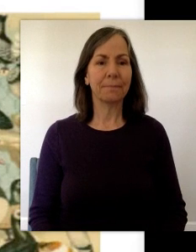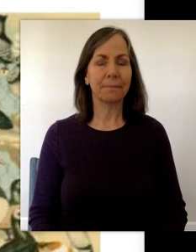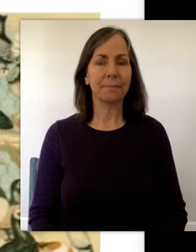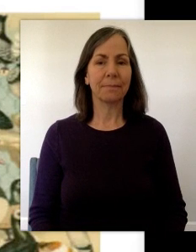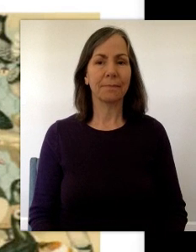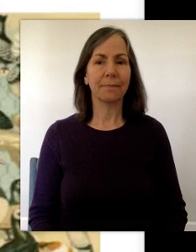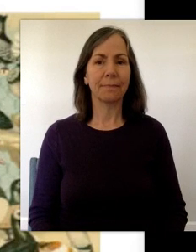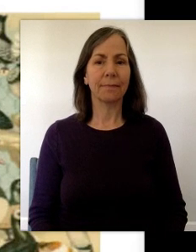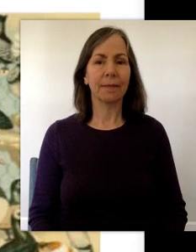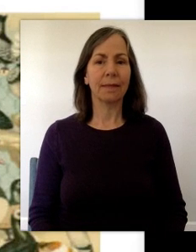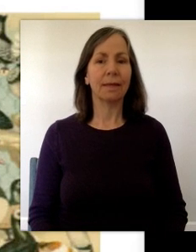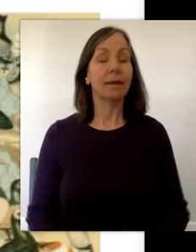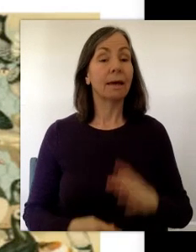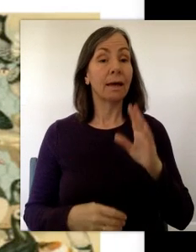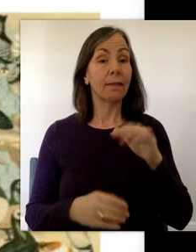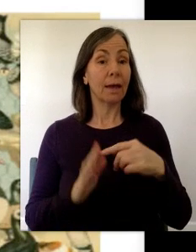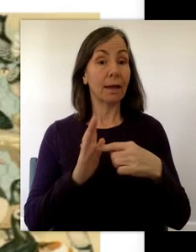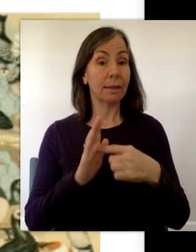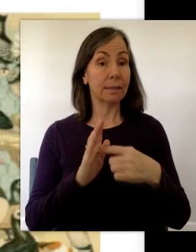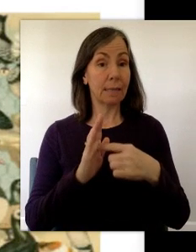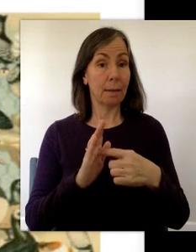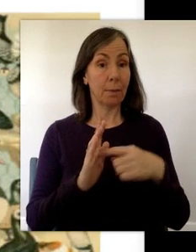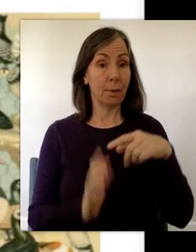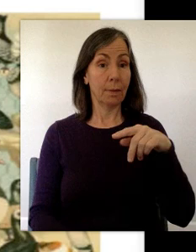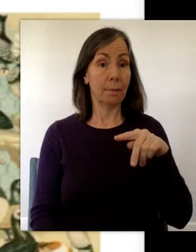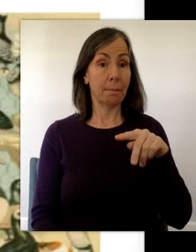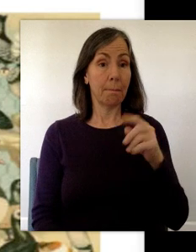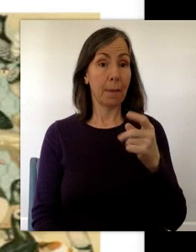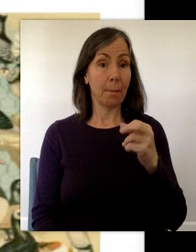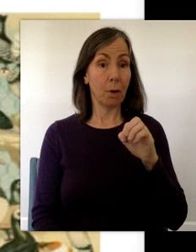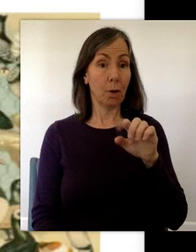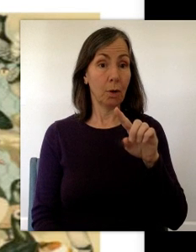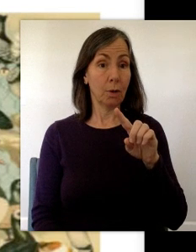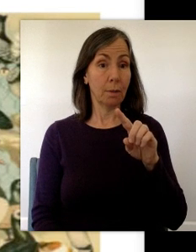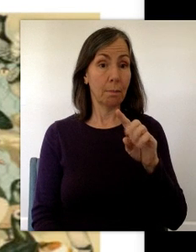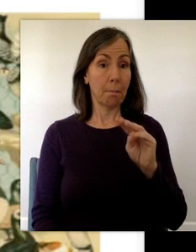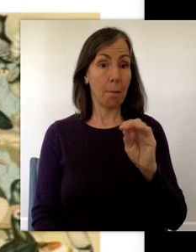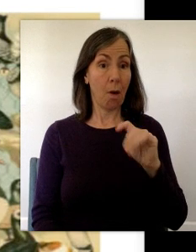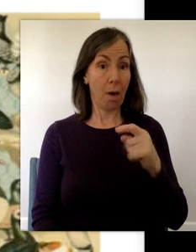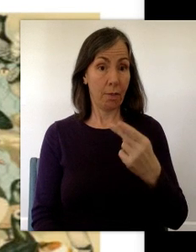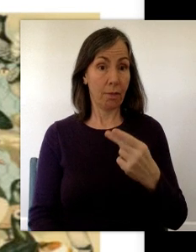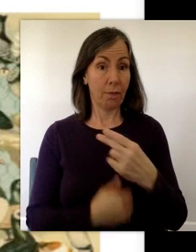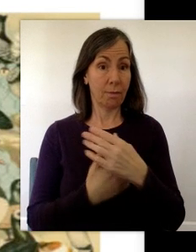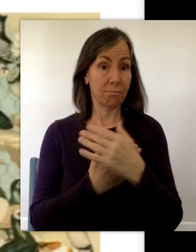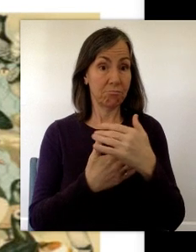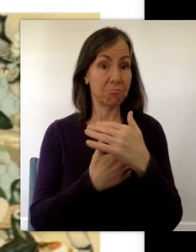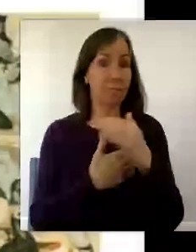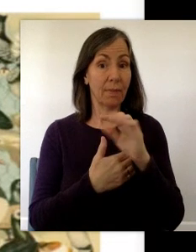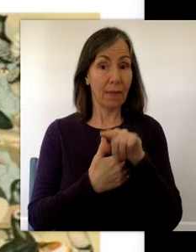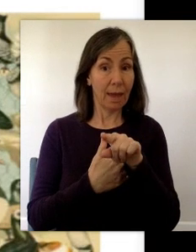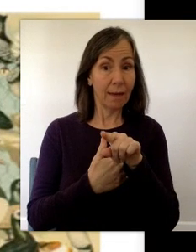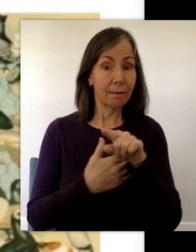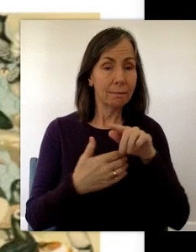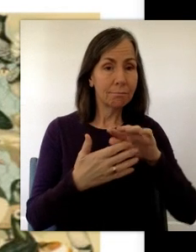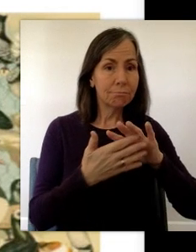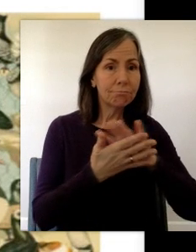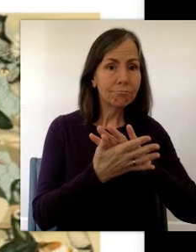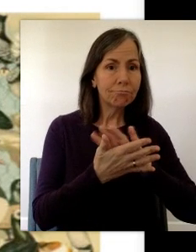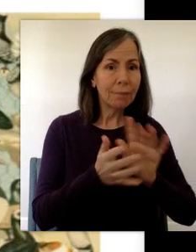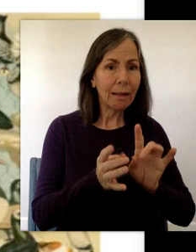I gave you the examples of the peppered moth before as evidence that